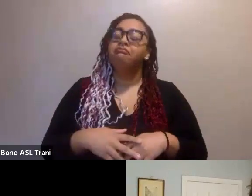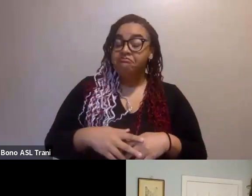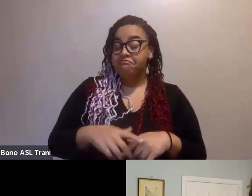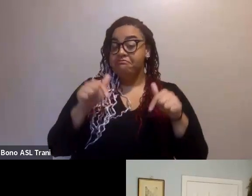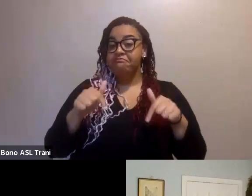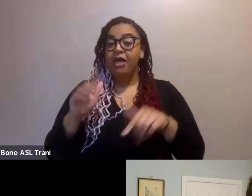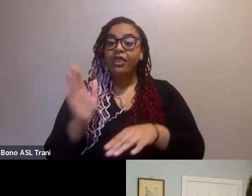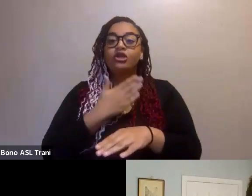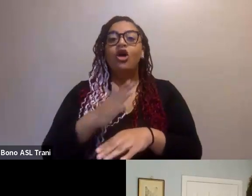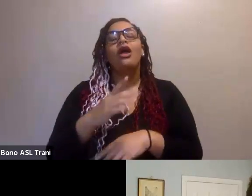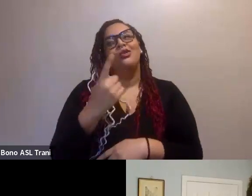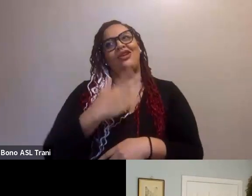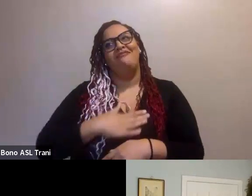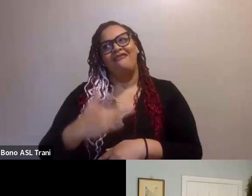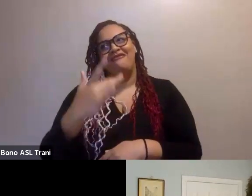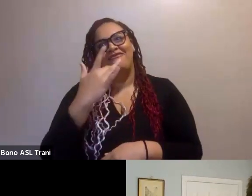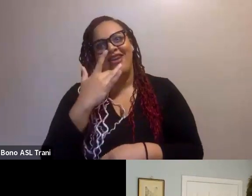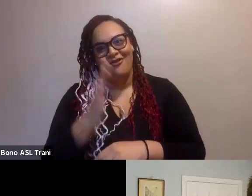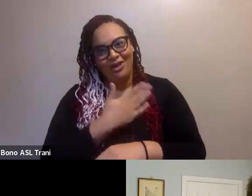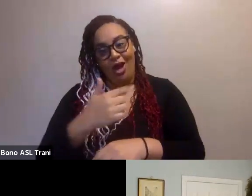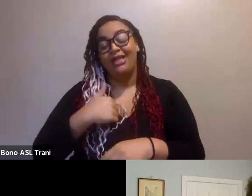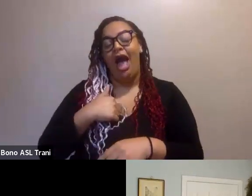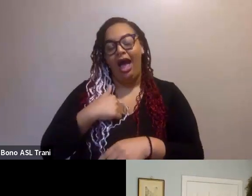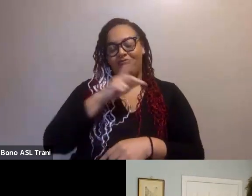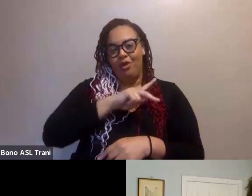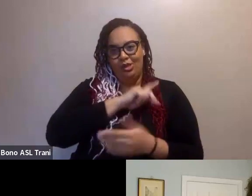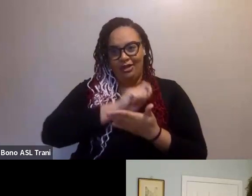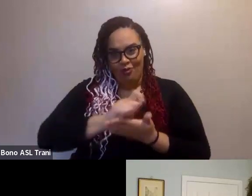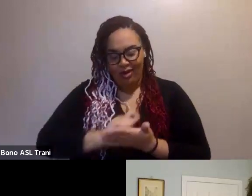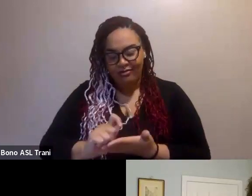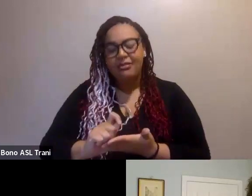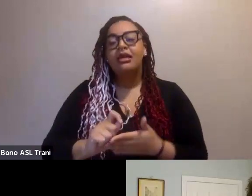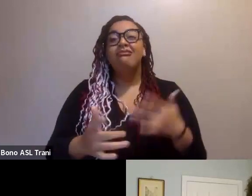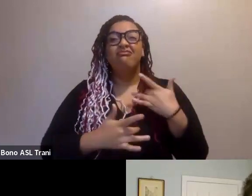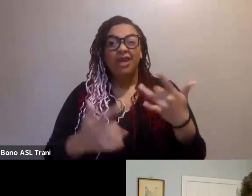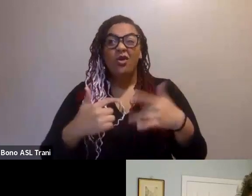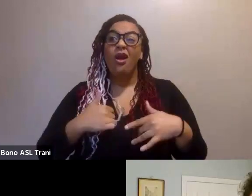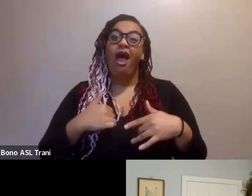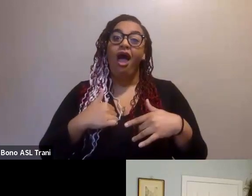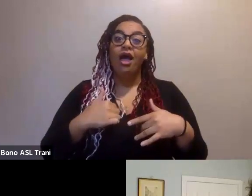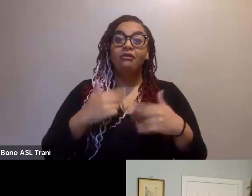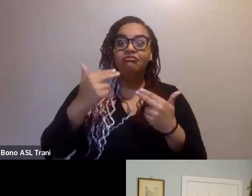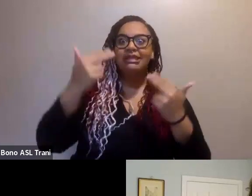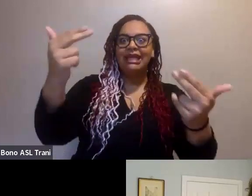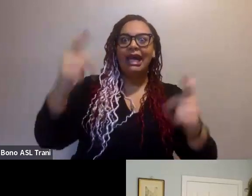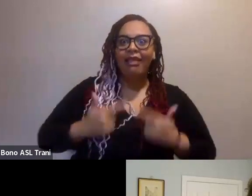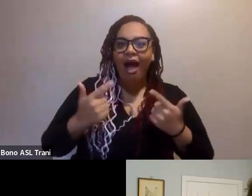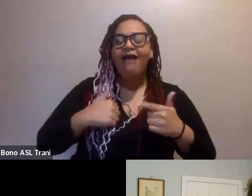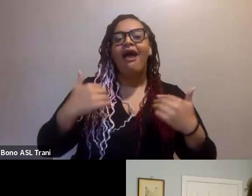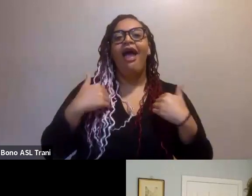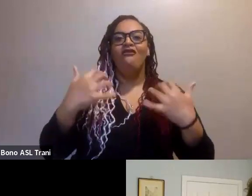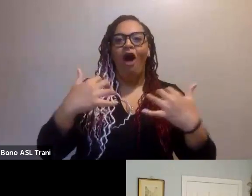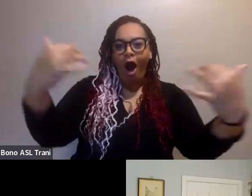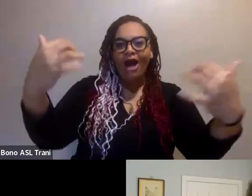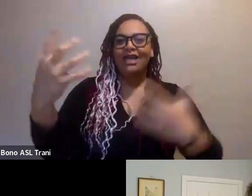is actually one of my favorite songs that I've written because I typically, when I perform it live, I have audience